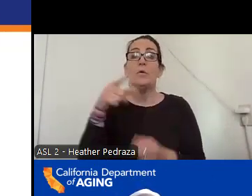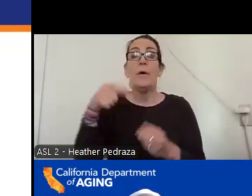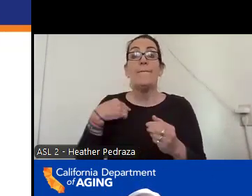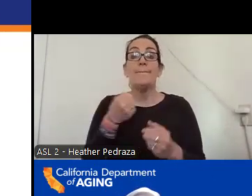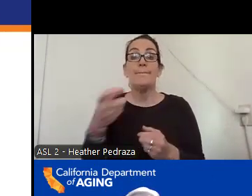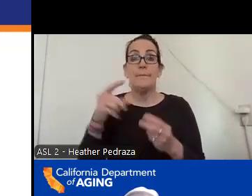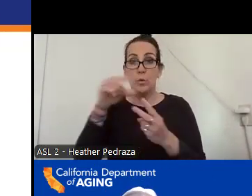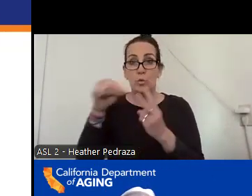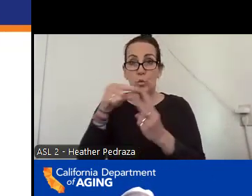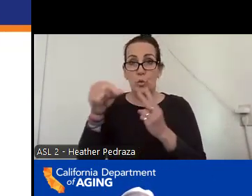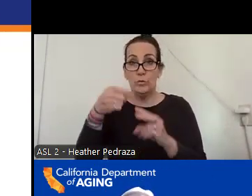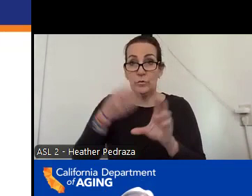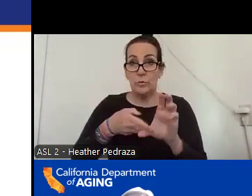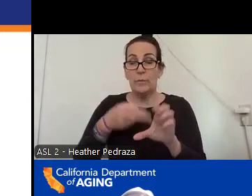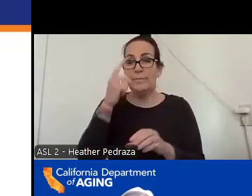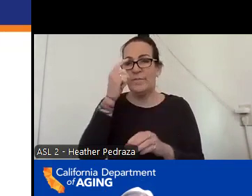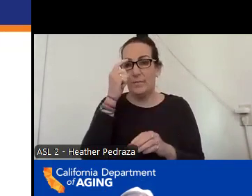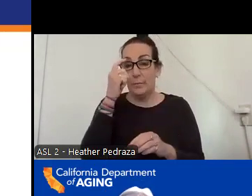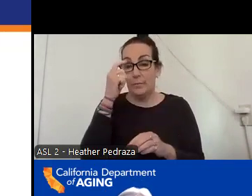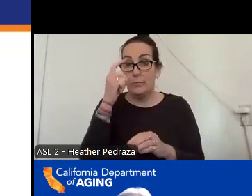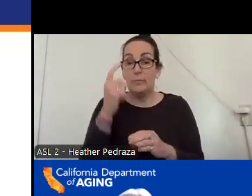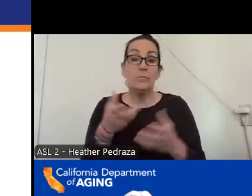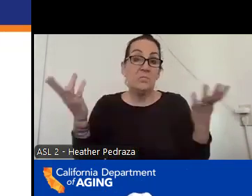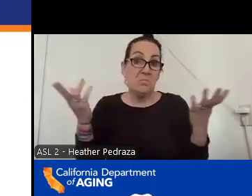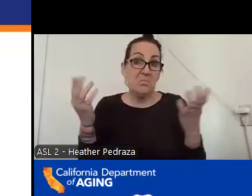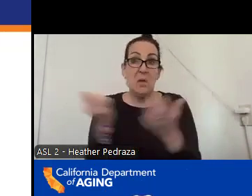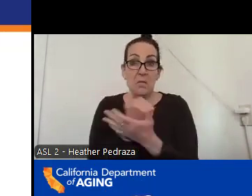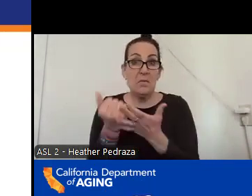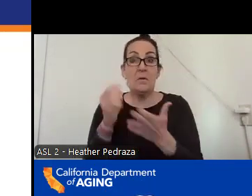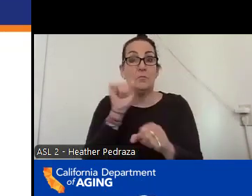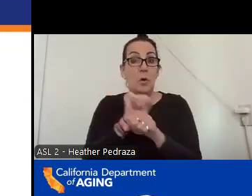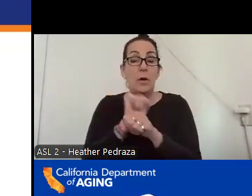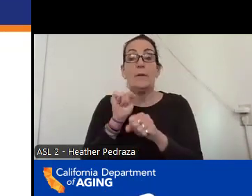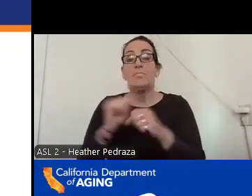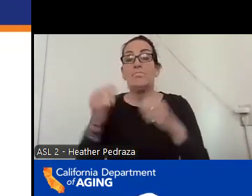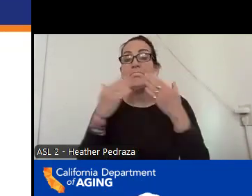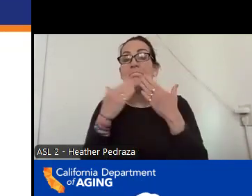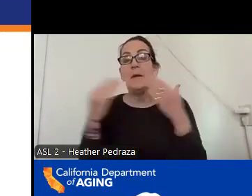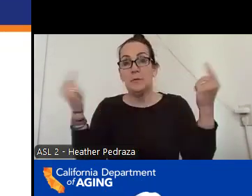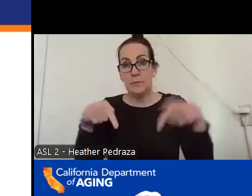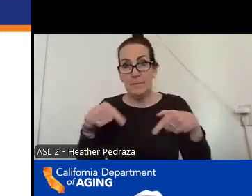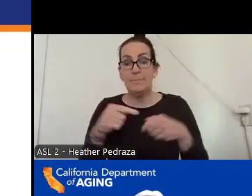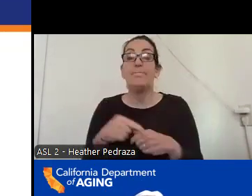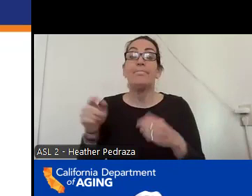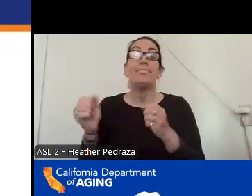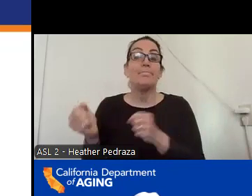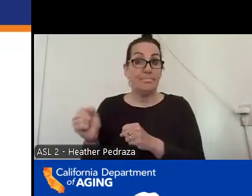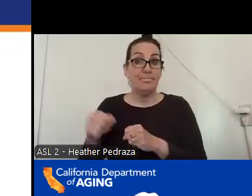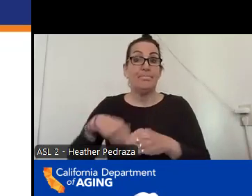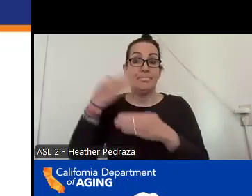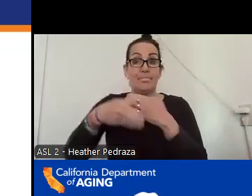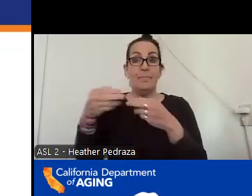So apparently it worked. So thank you for being here with us today. Next slide.